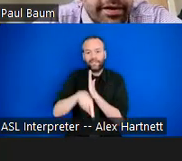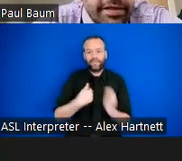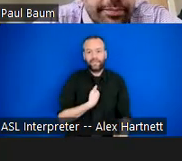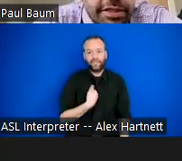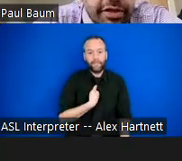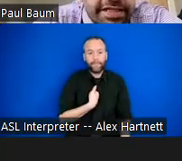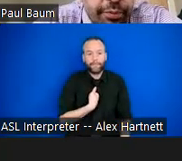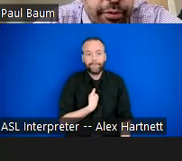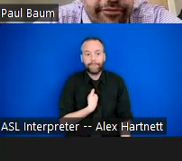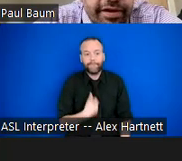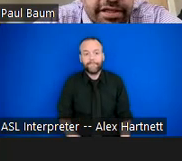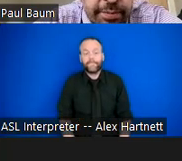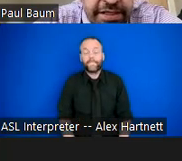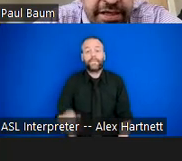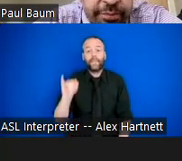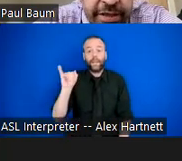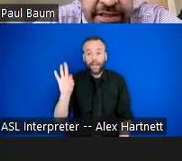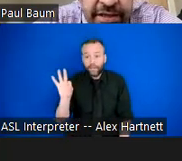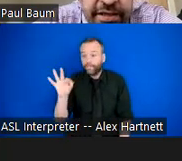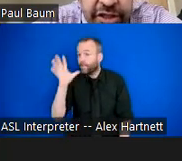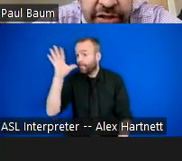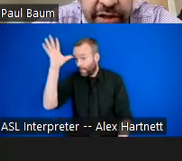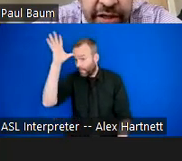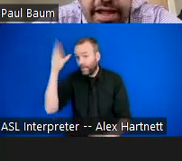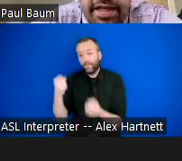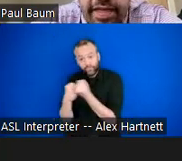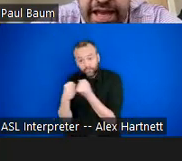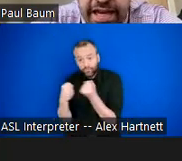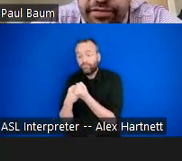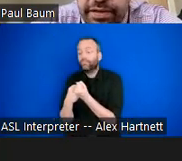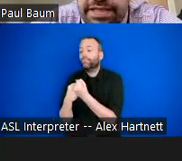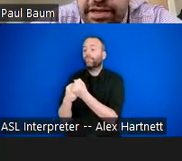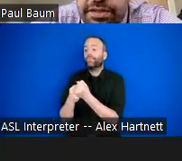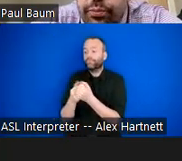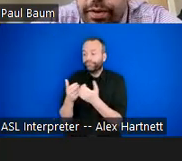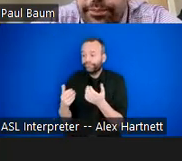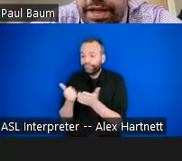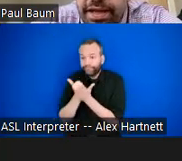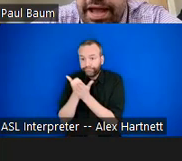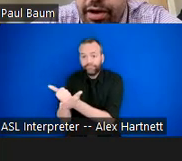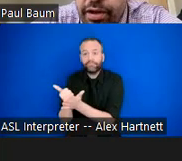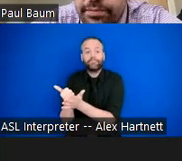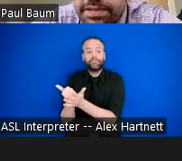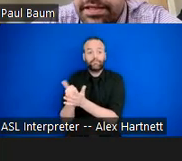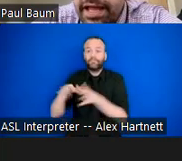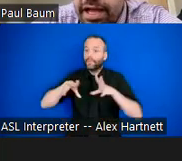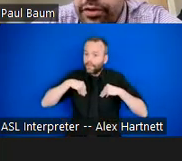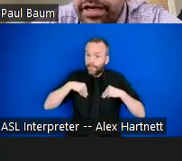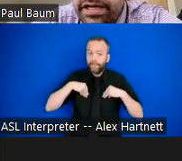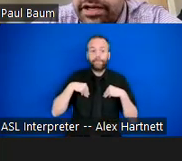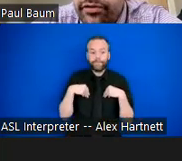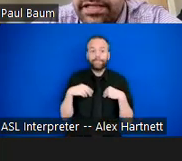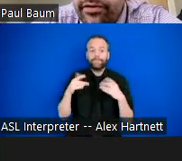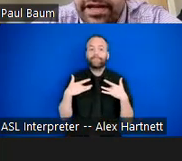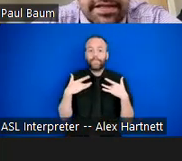When parents demonstrate support for their LGBTQ plus children, they can influence the youth's well-being outcomes,